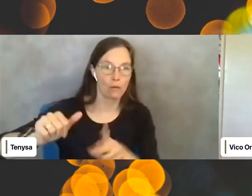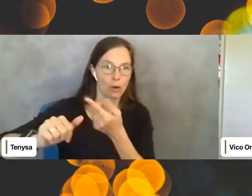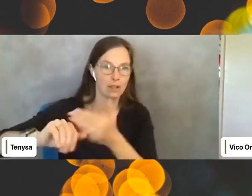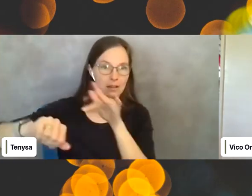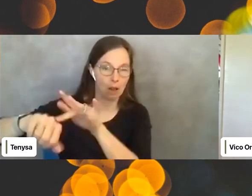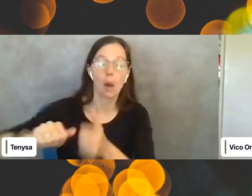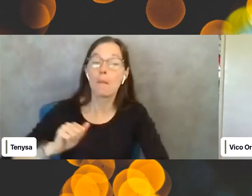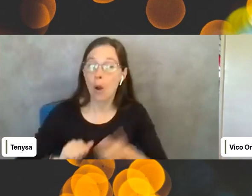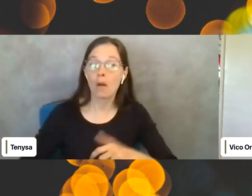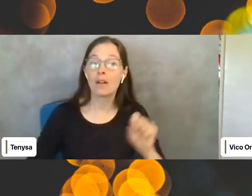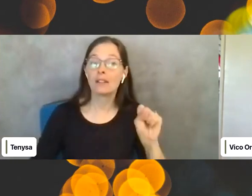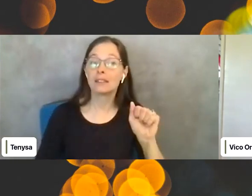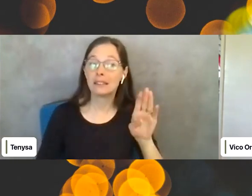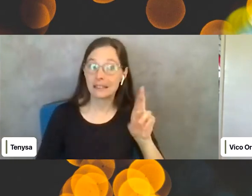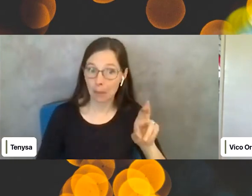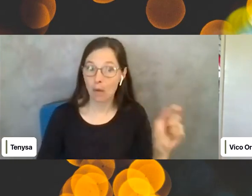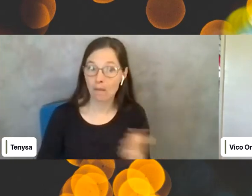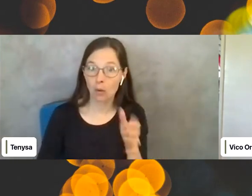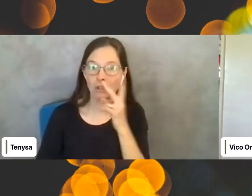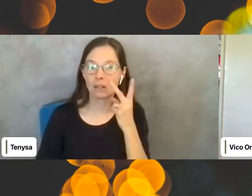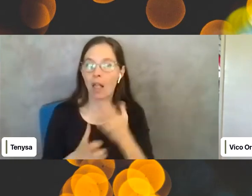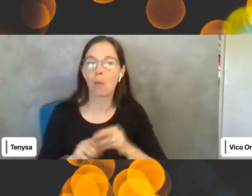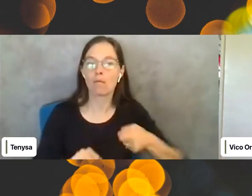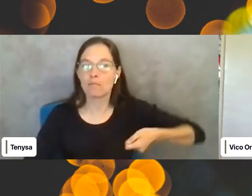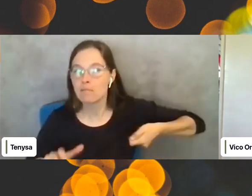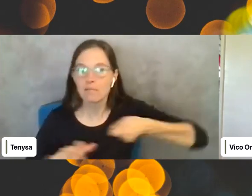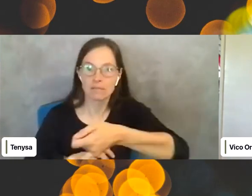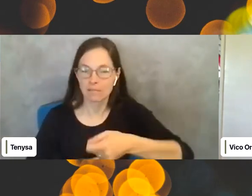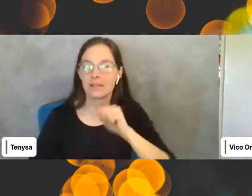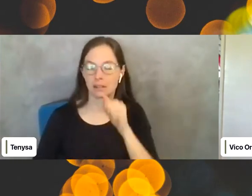saber fencing, you'll see a lot more thrusting than